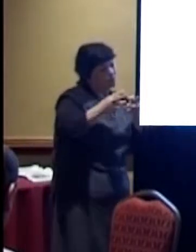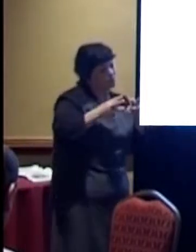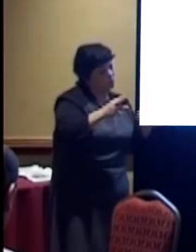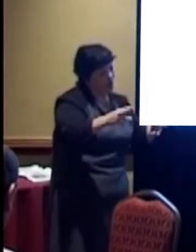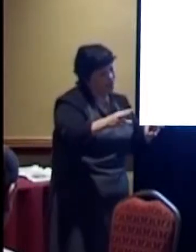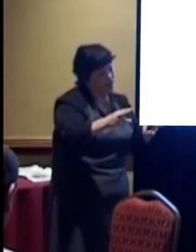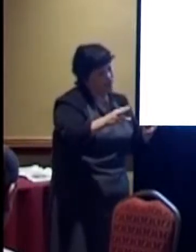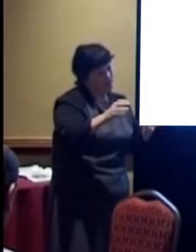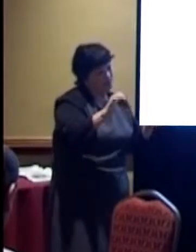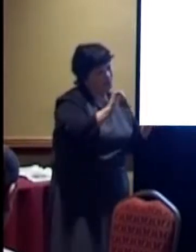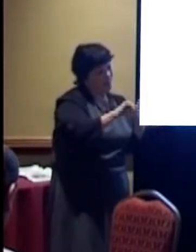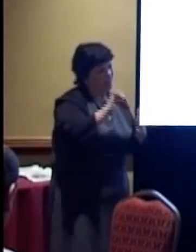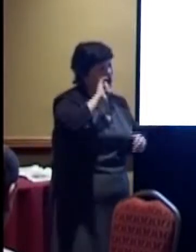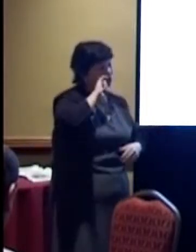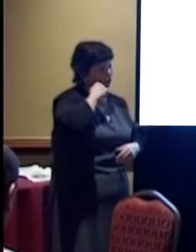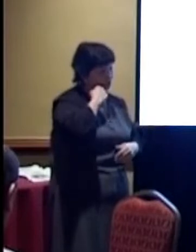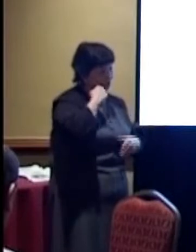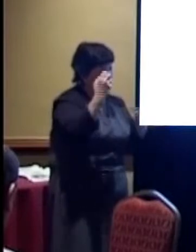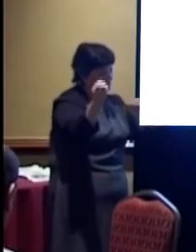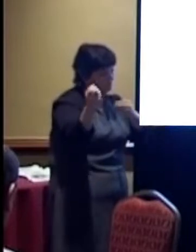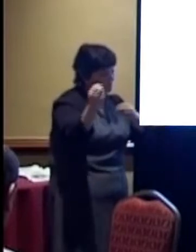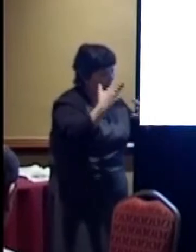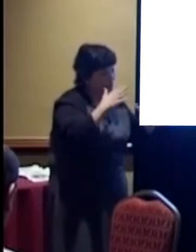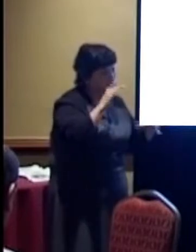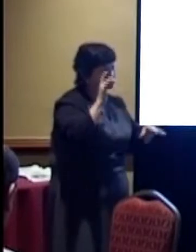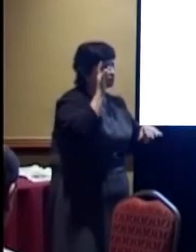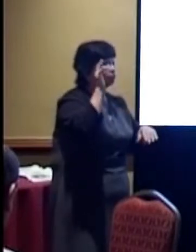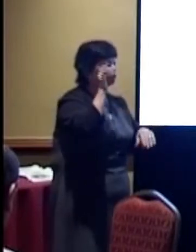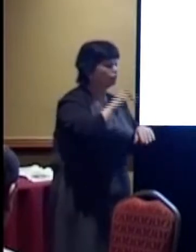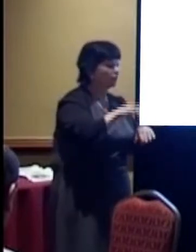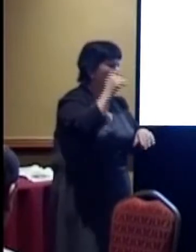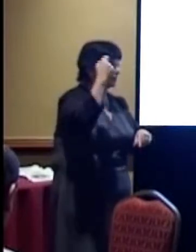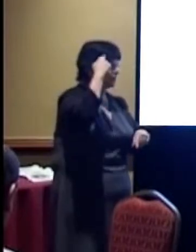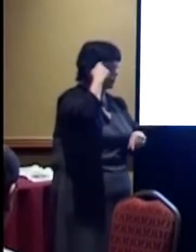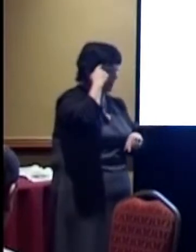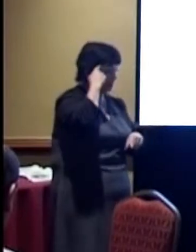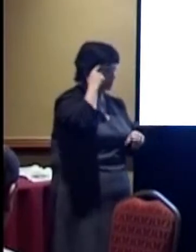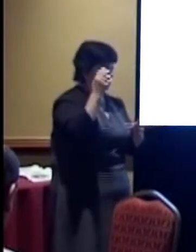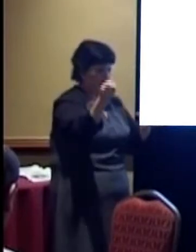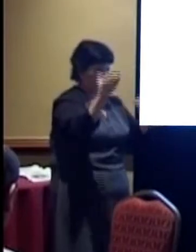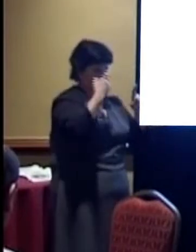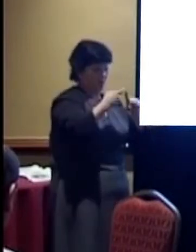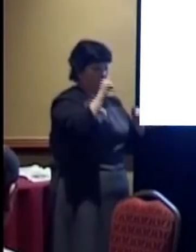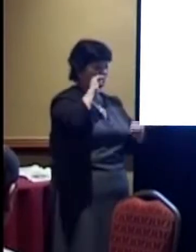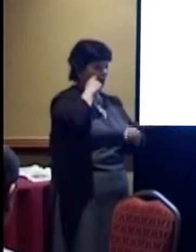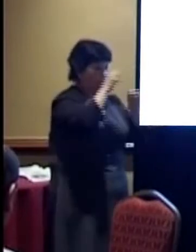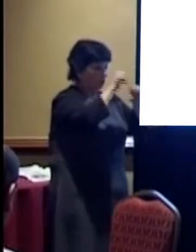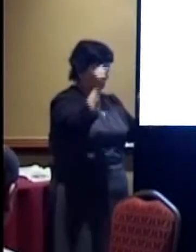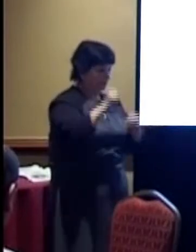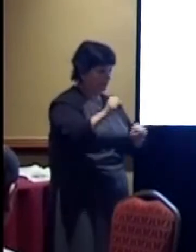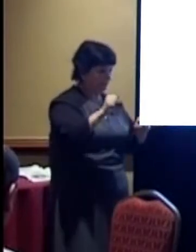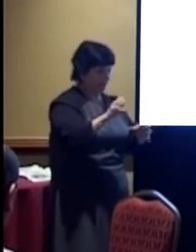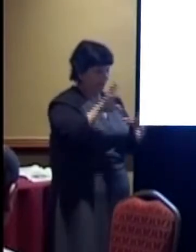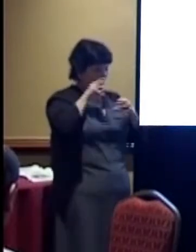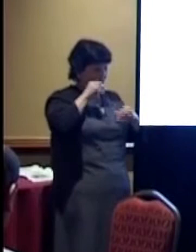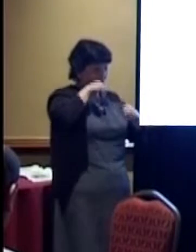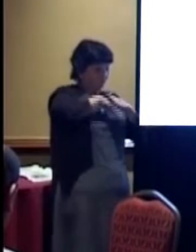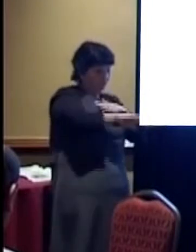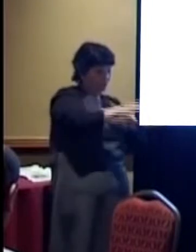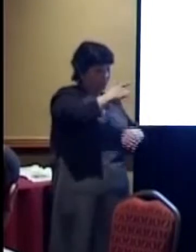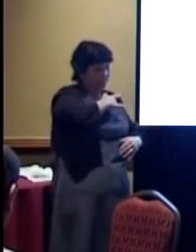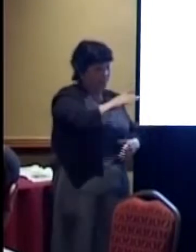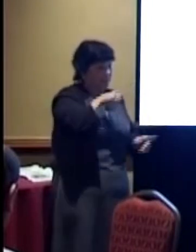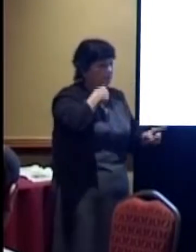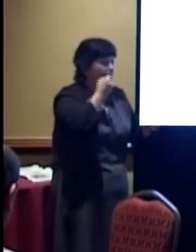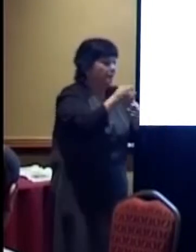way that nerve information reaches the brain. So the information from our nervous system taken in through the senses reaches the brain.